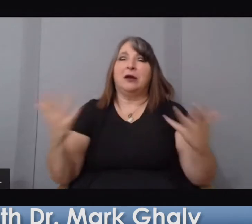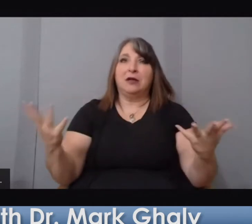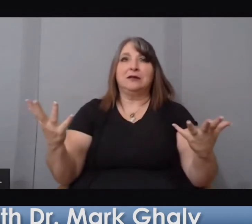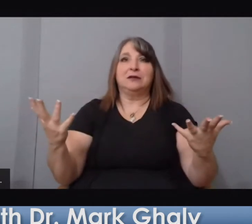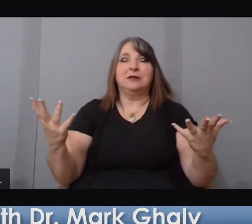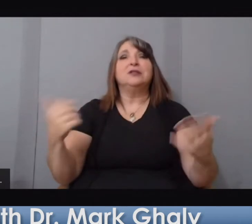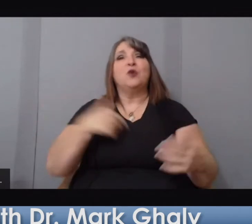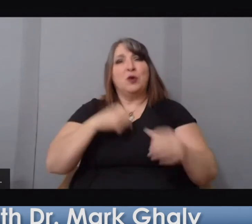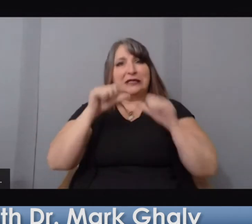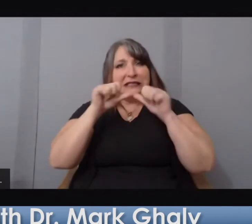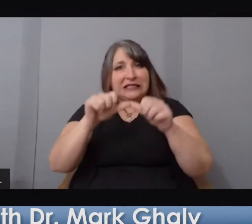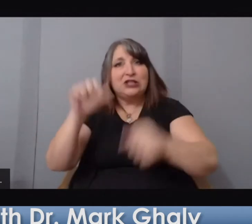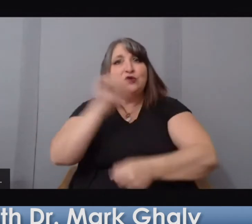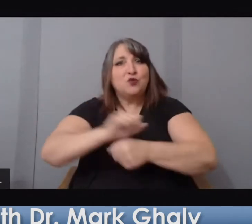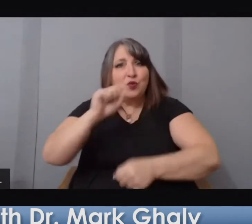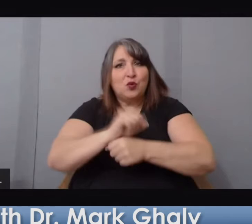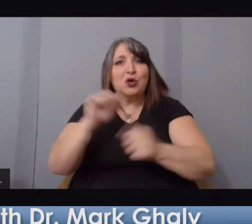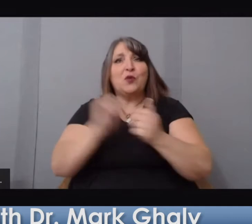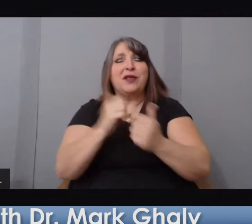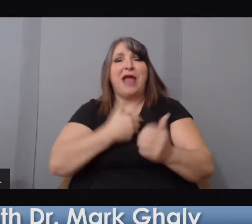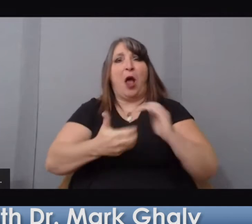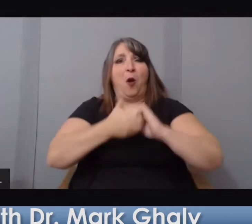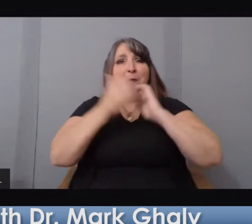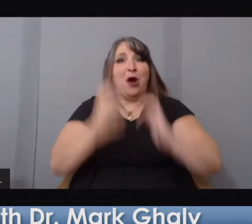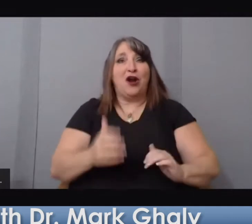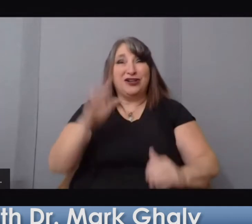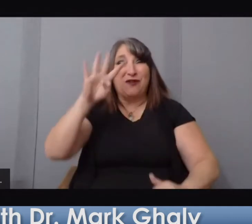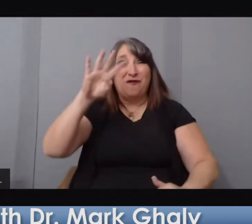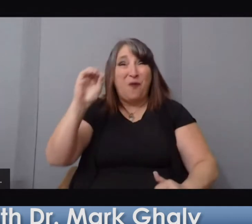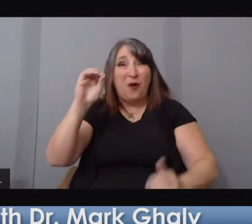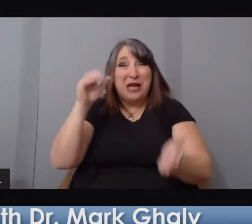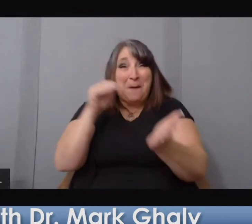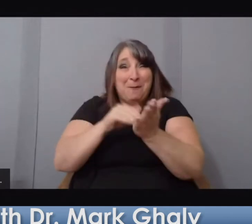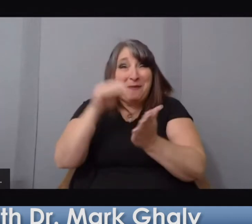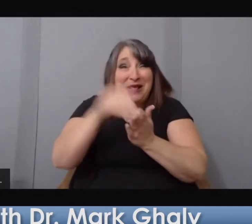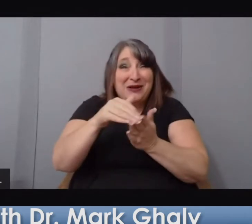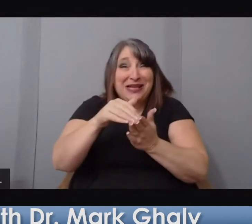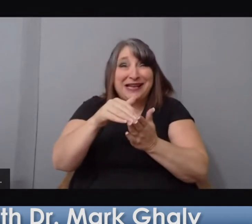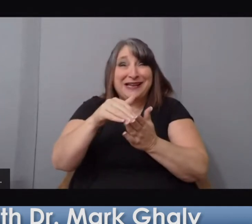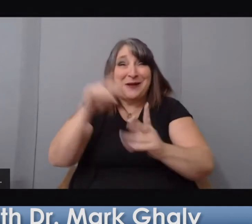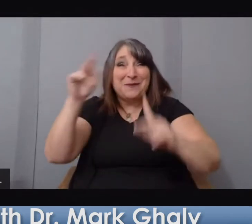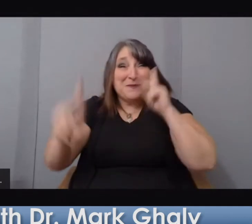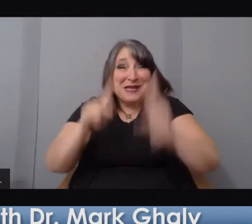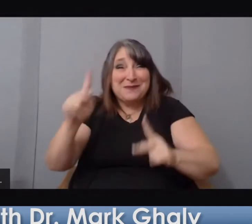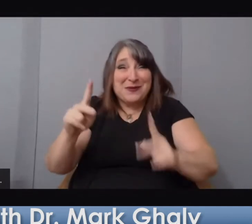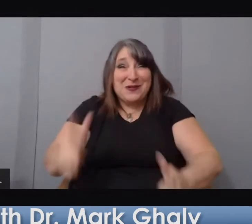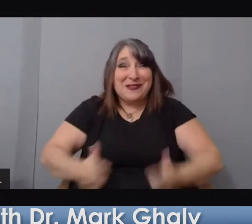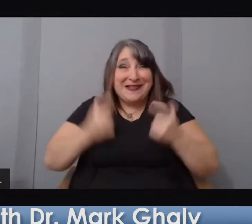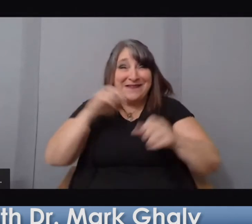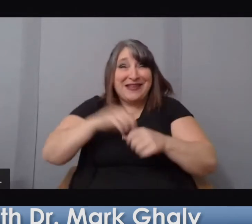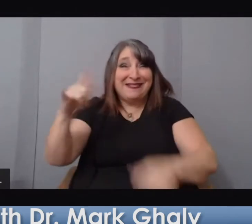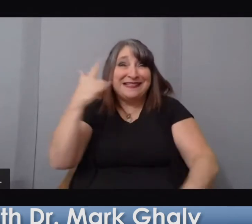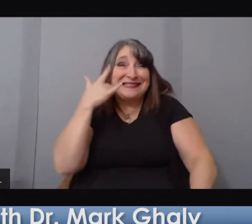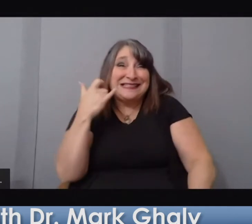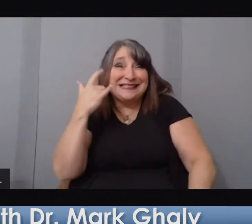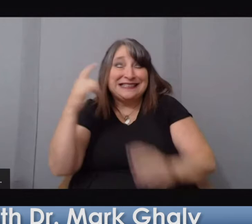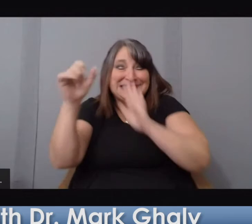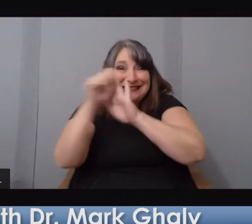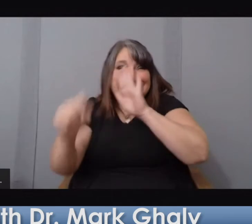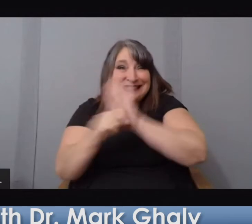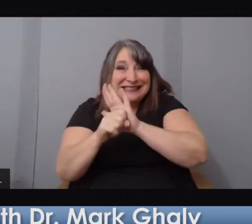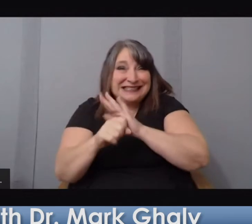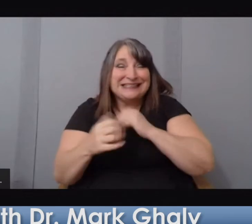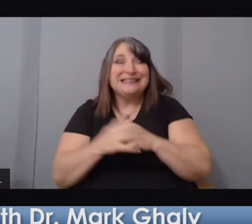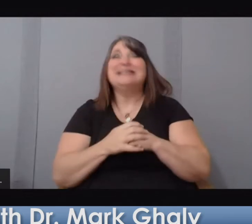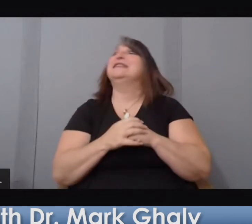continuing to work with our partners, all 40 million partners across the state, to really adopt